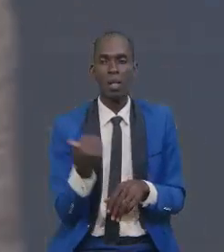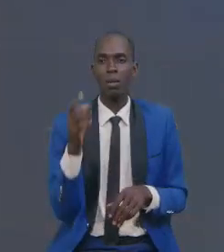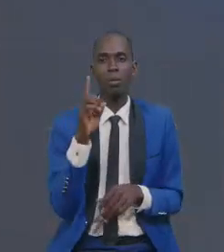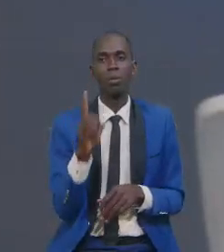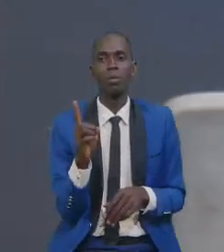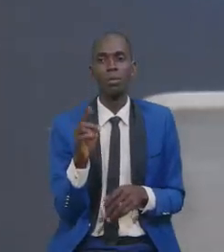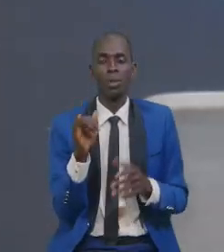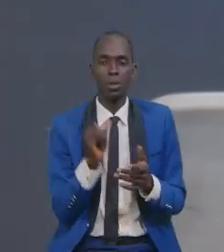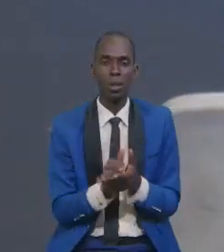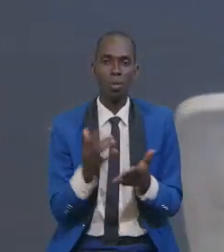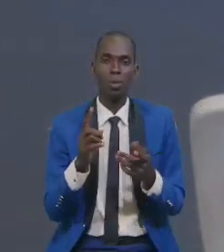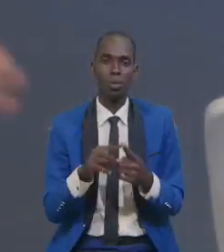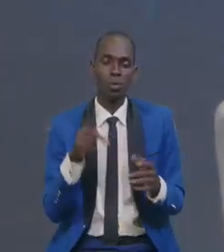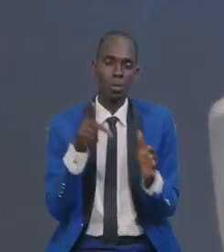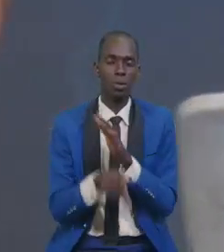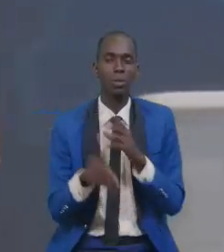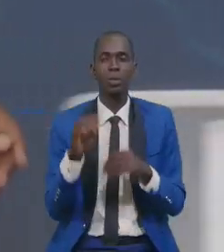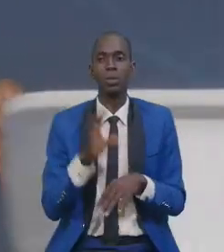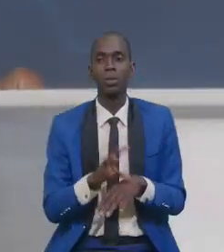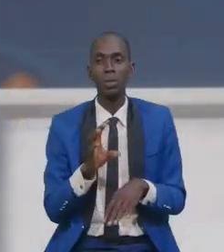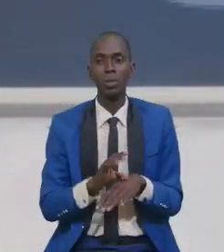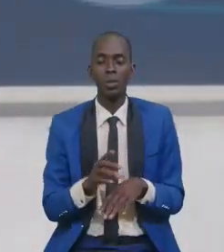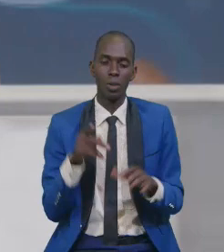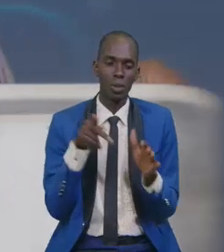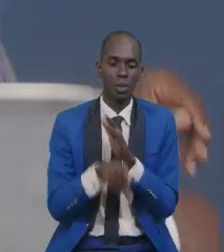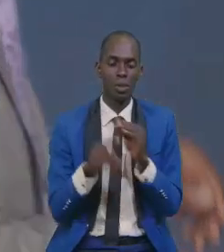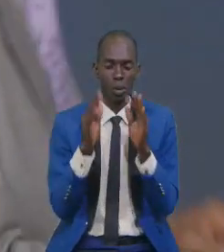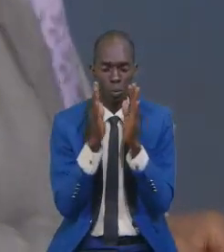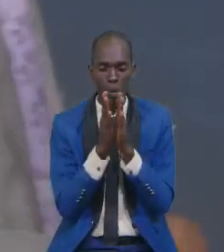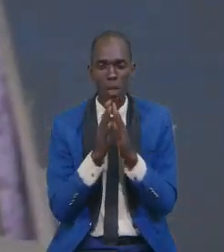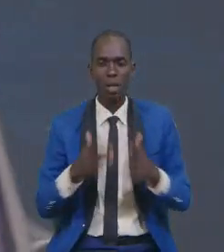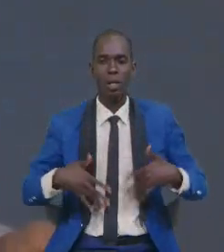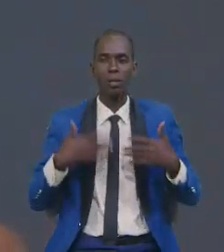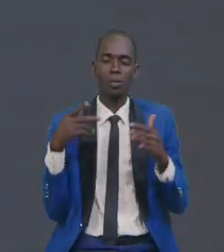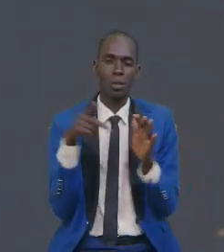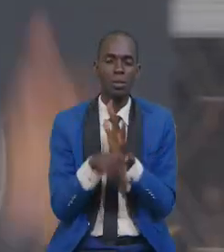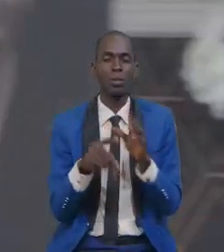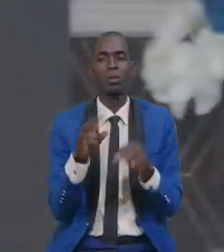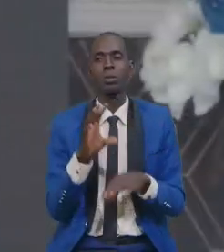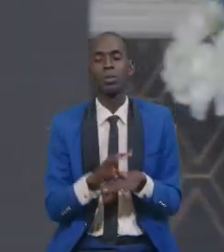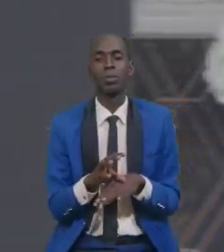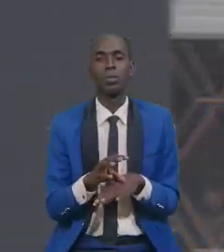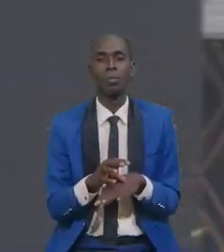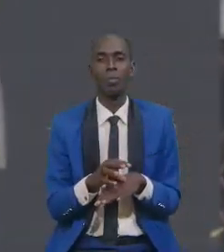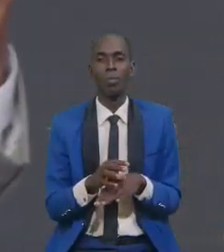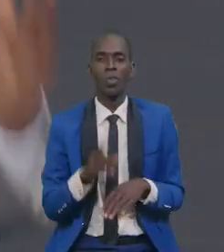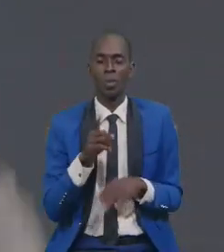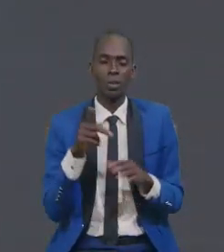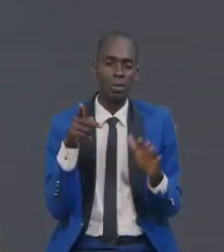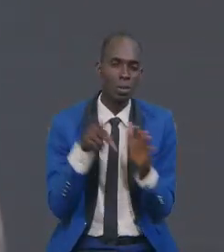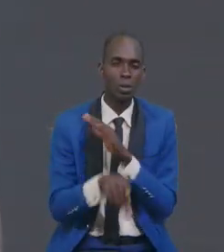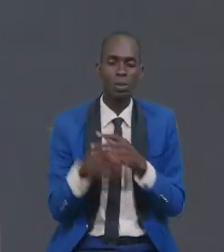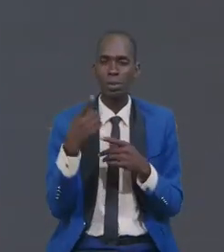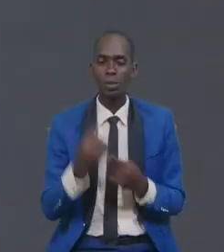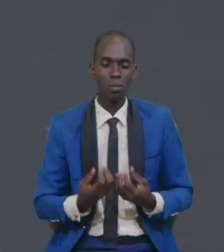wants to kill the church. You kill the prayer life, you kill the church. You kill the passion, the